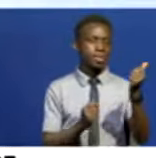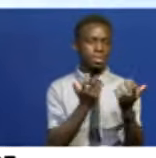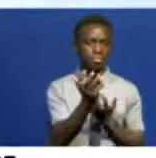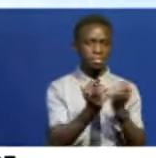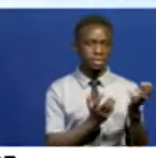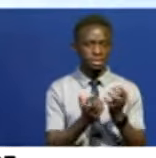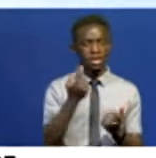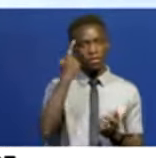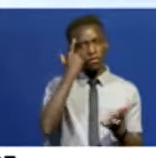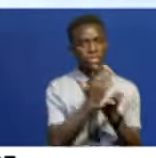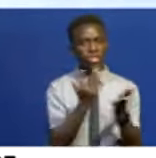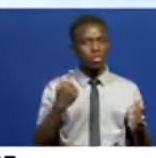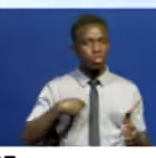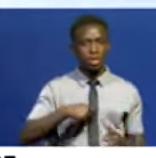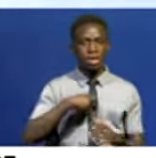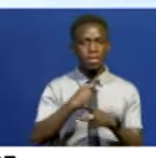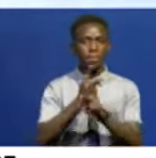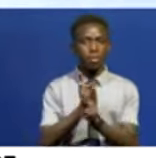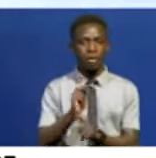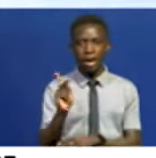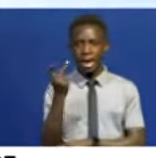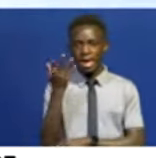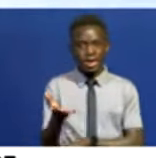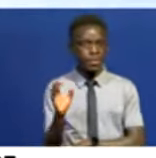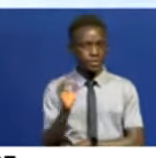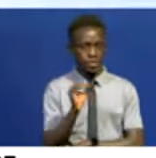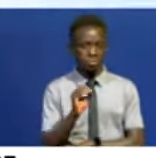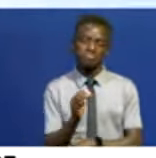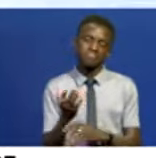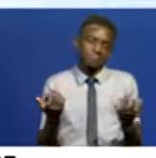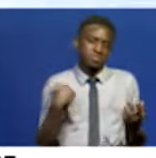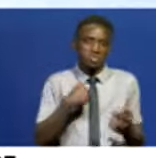not producing locally, of course, where we have no choice, we will work with